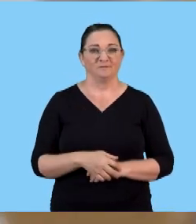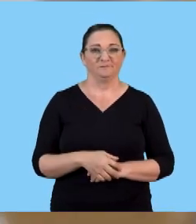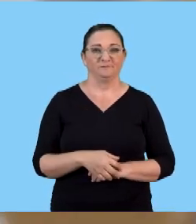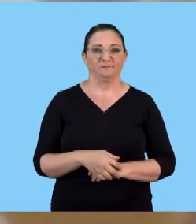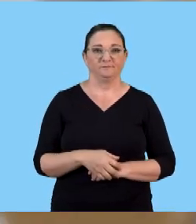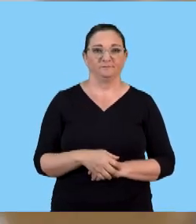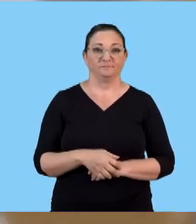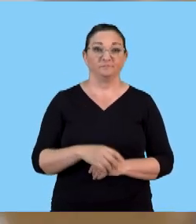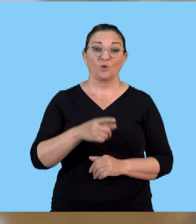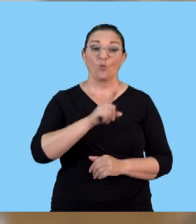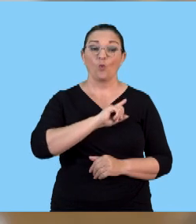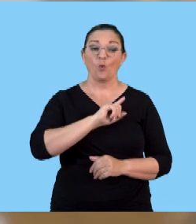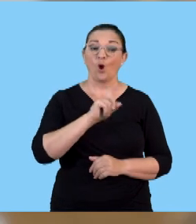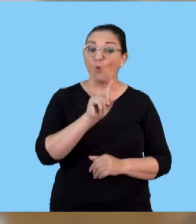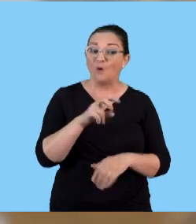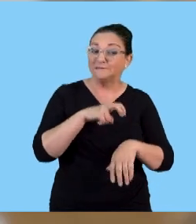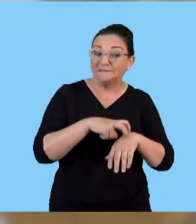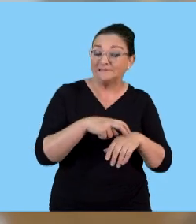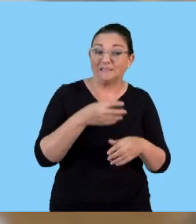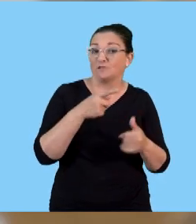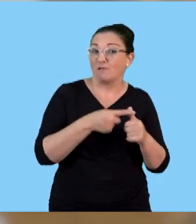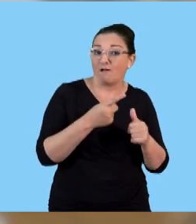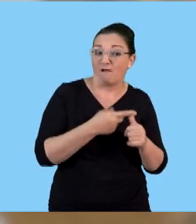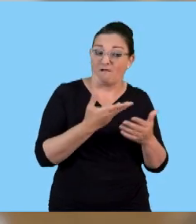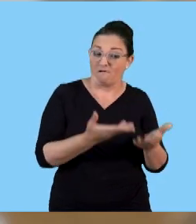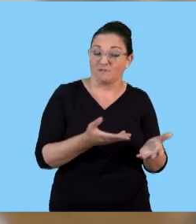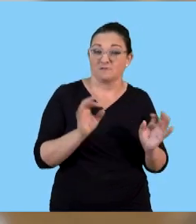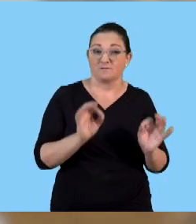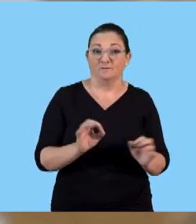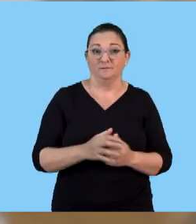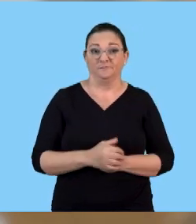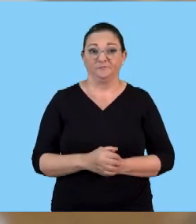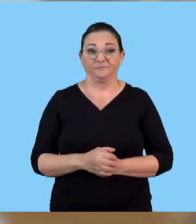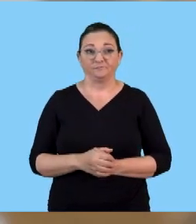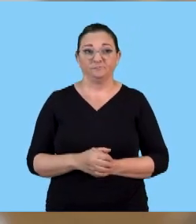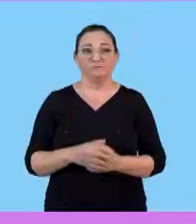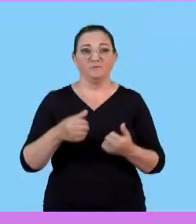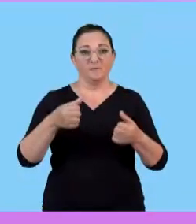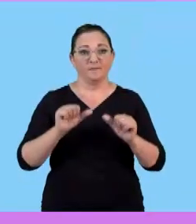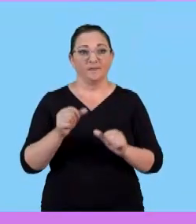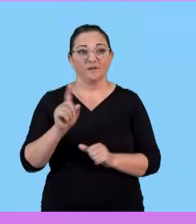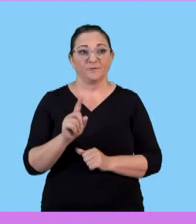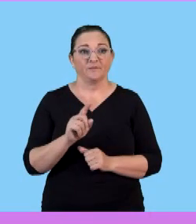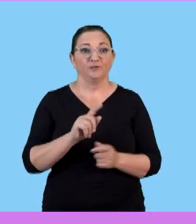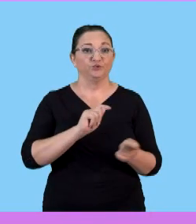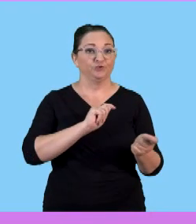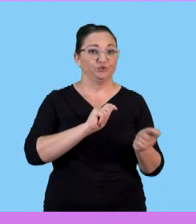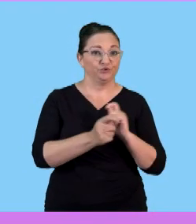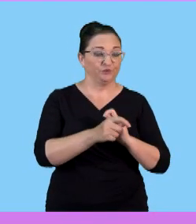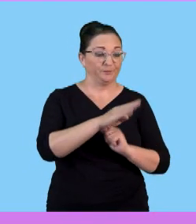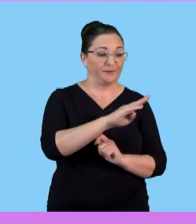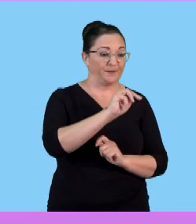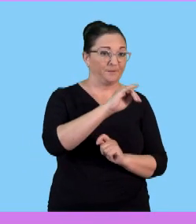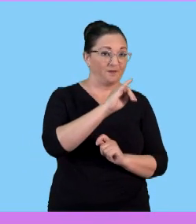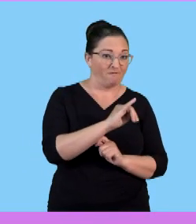question is all about and what is required of you to do to answer that specific question. Then changing the